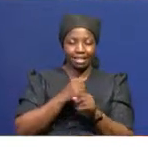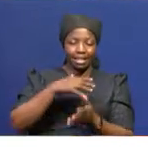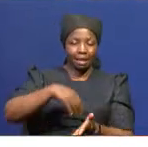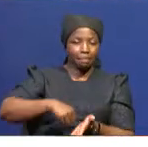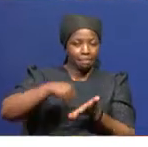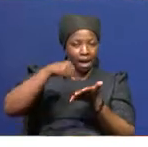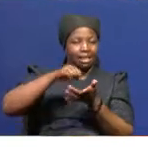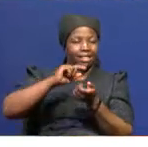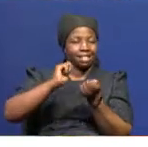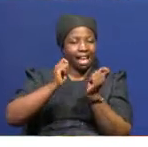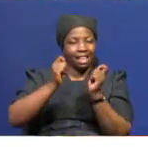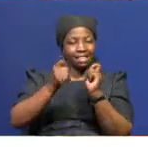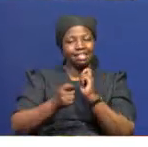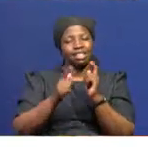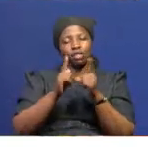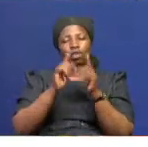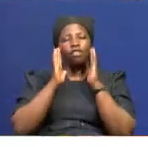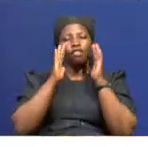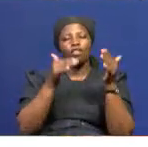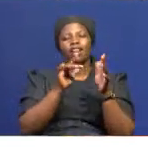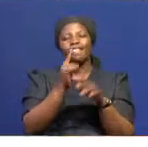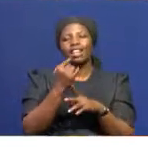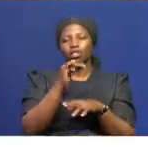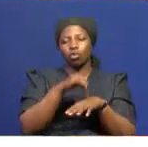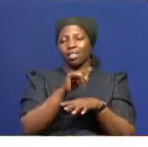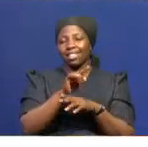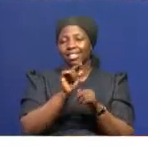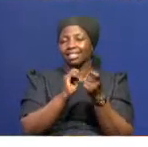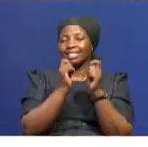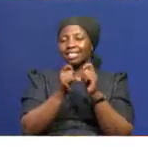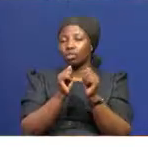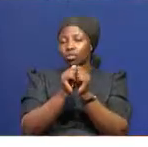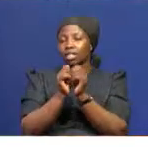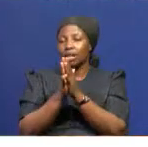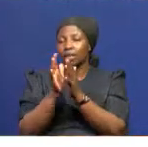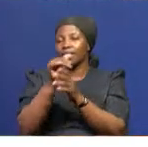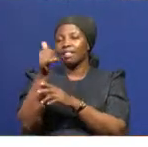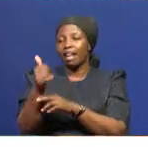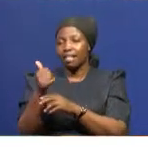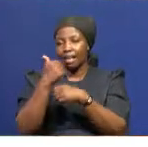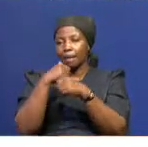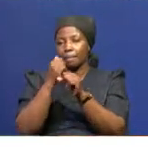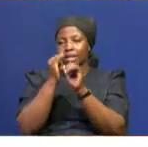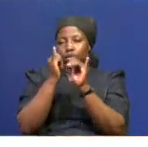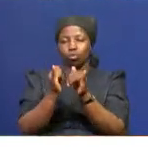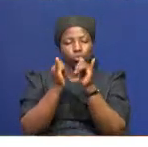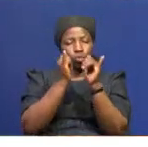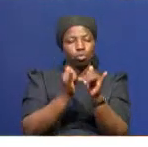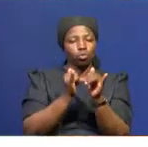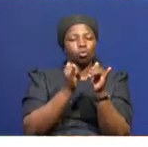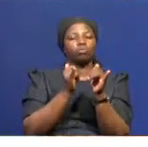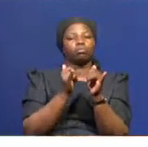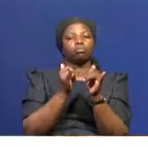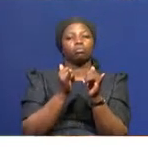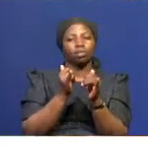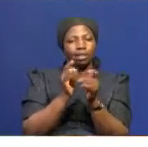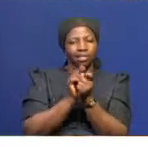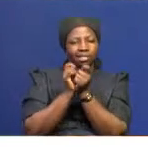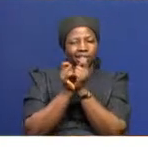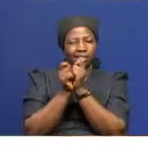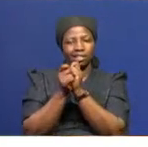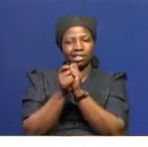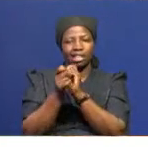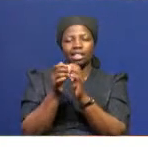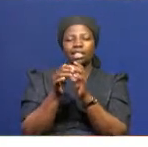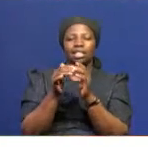budgetary adjustments to prioritize these reforms among other modernization strategies in the forthcoming and